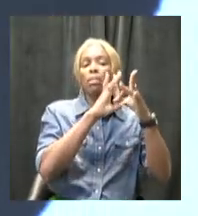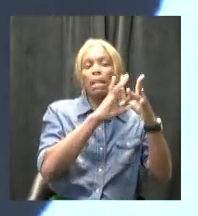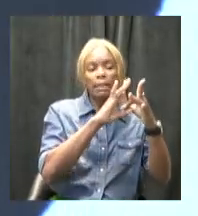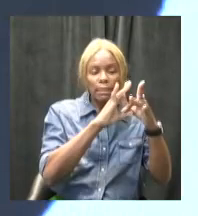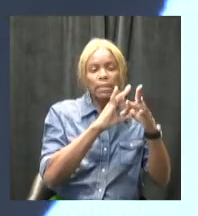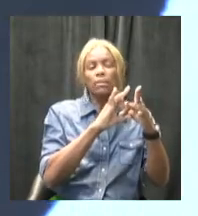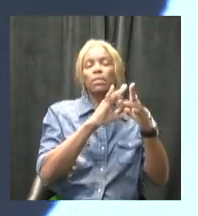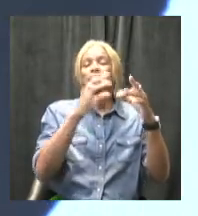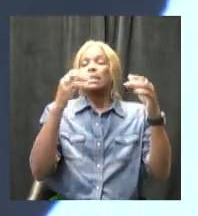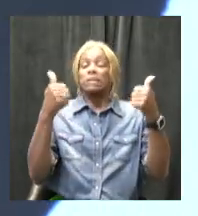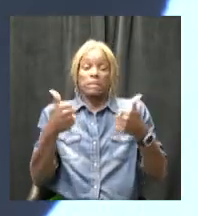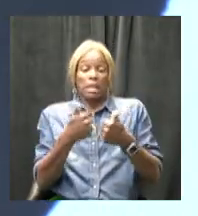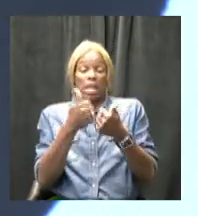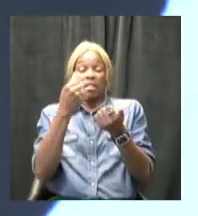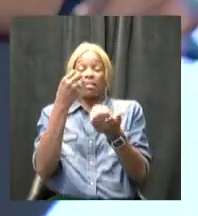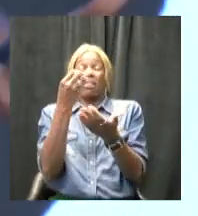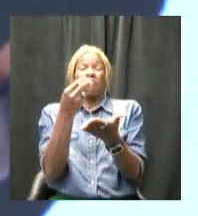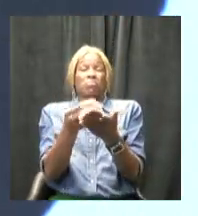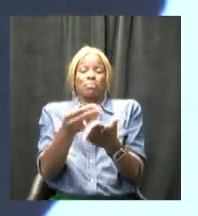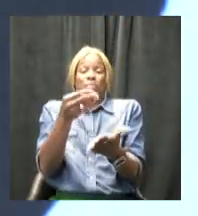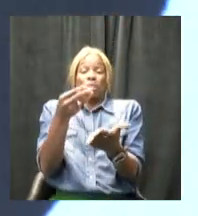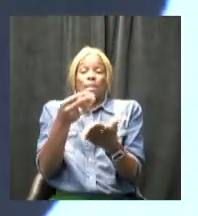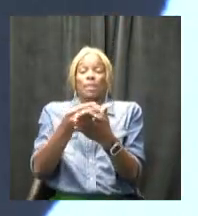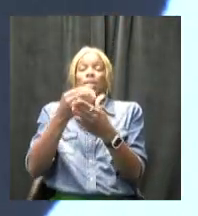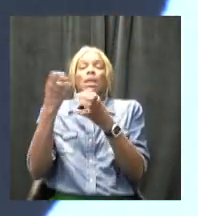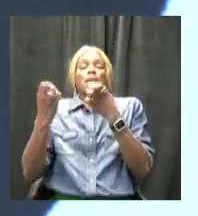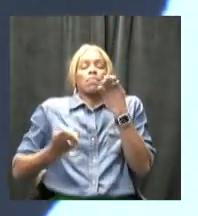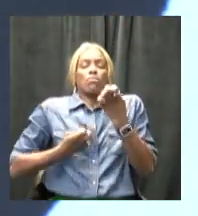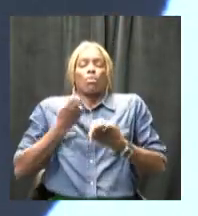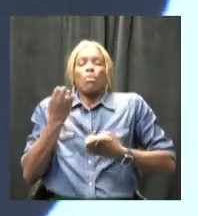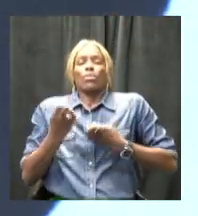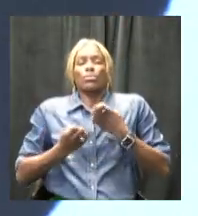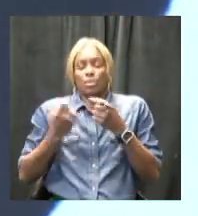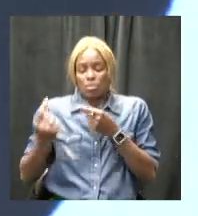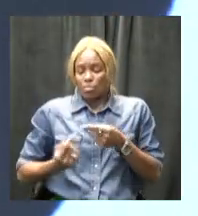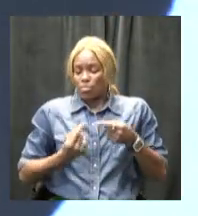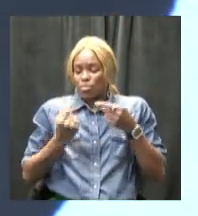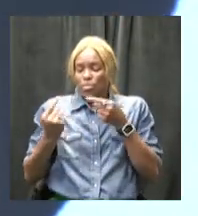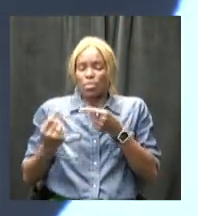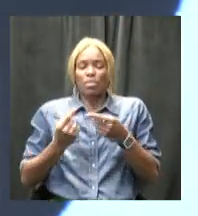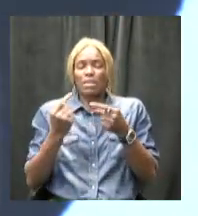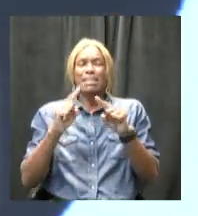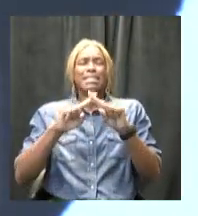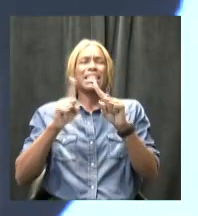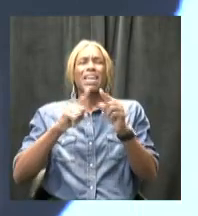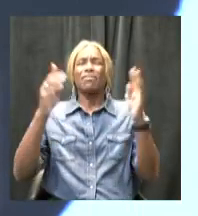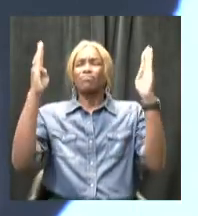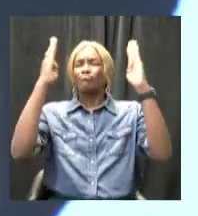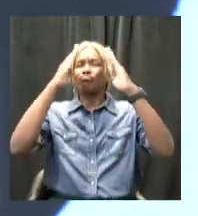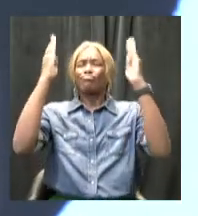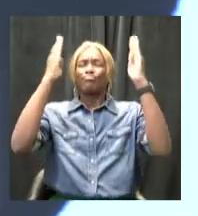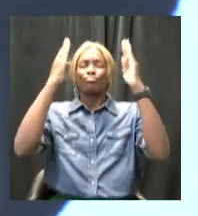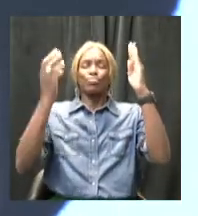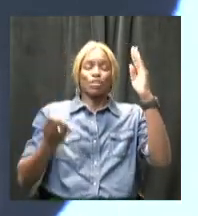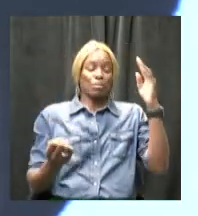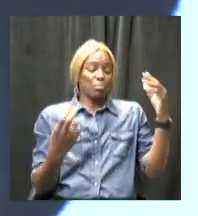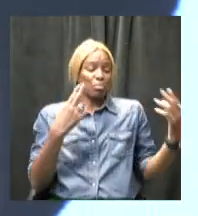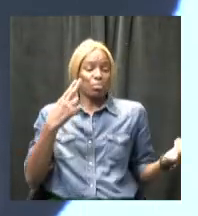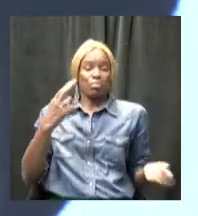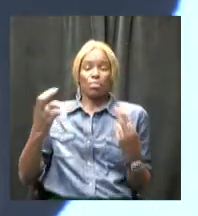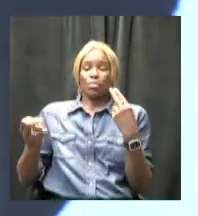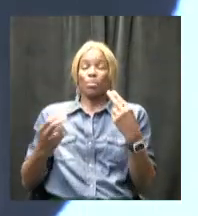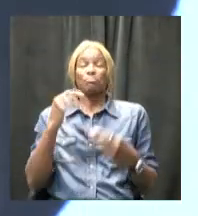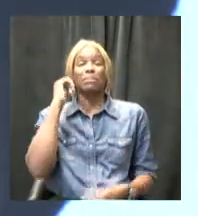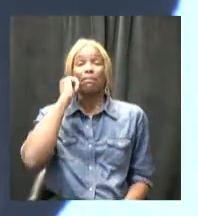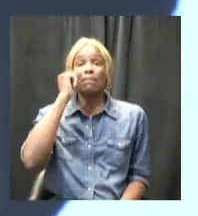or finances or emotional struggles and dilemmas that you find yourself wrestling with from day to day.